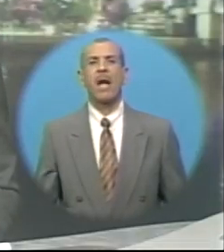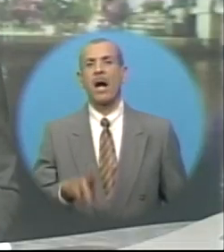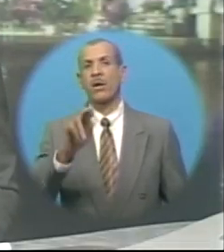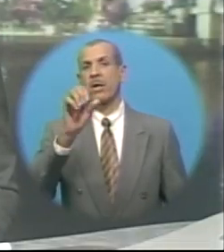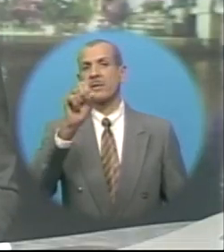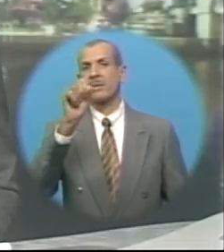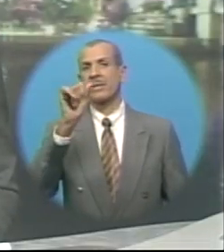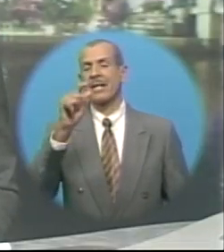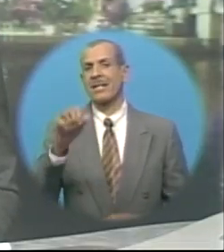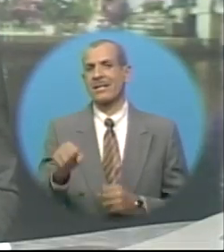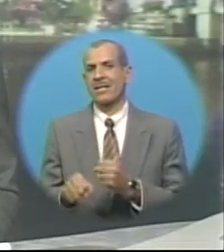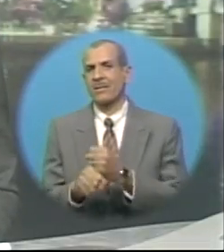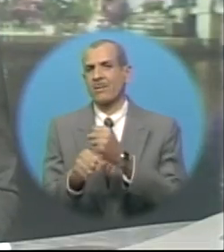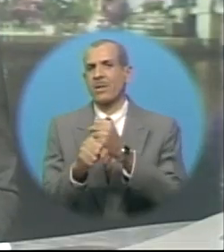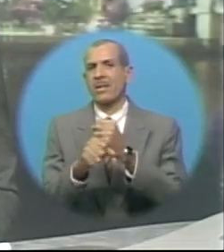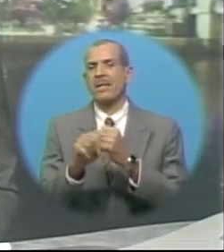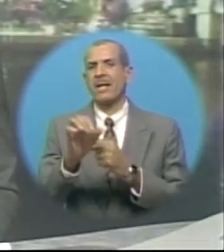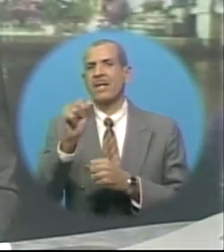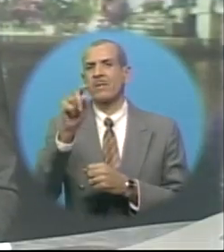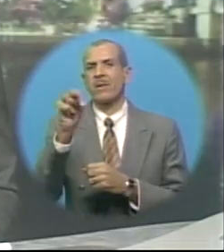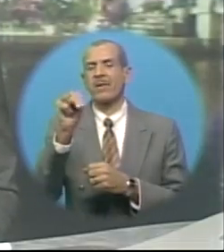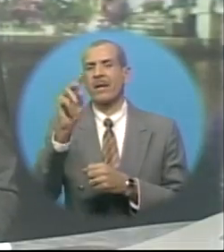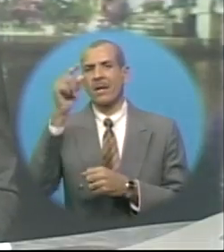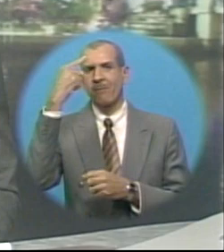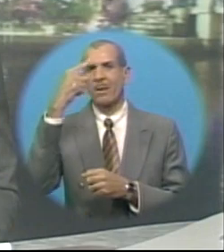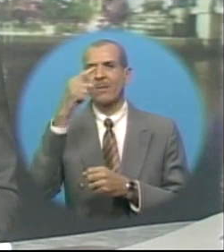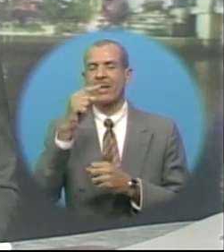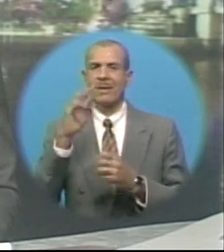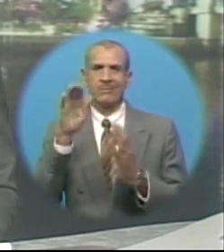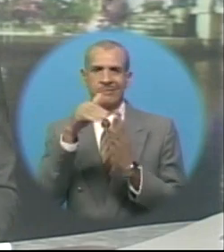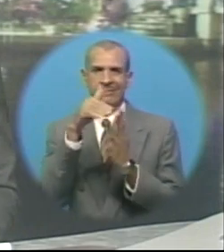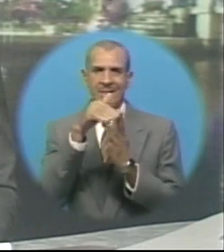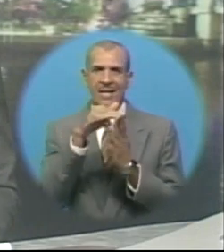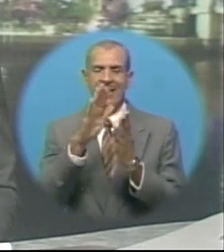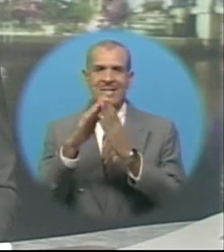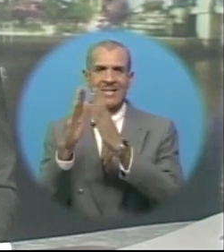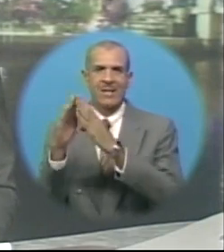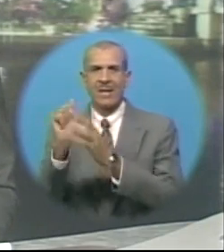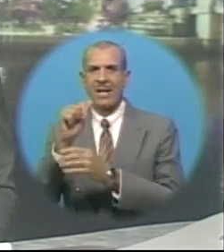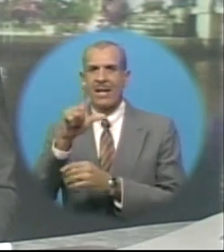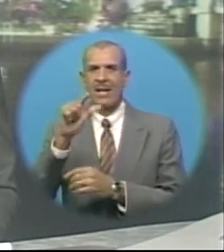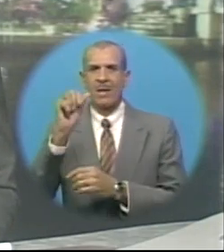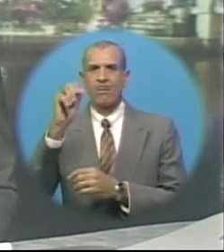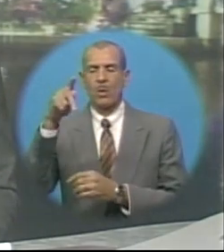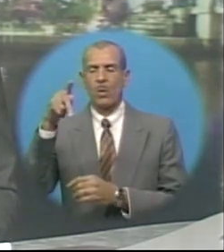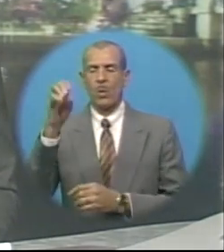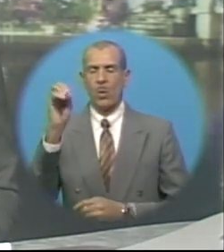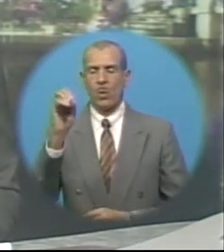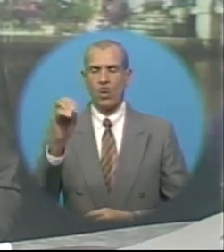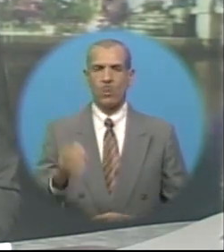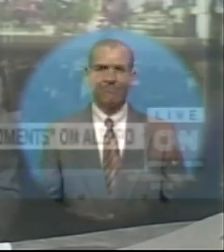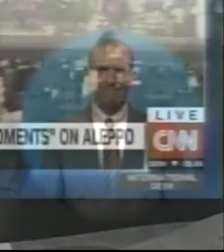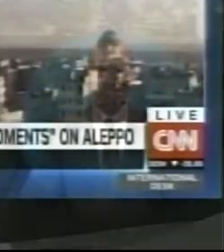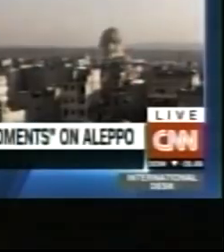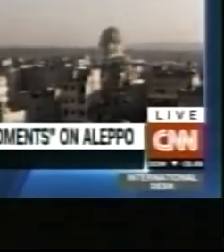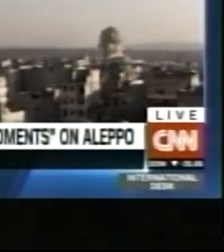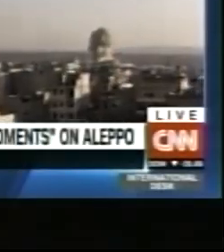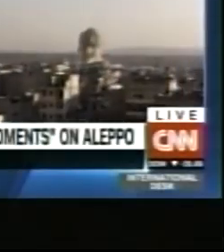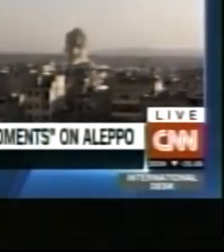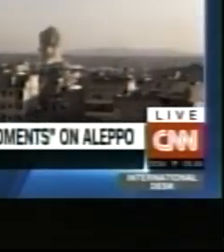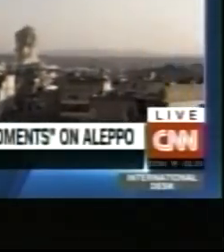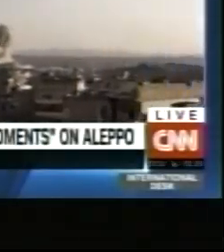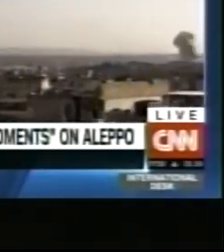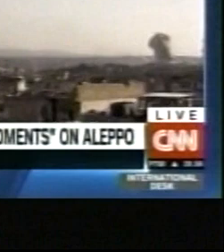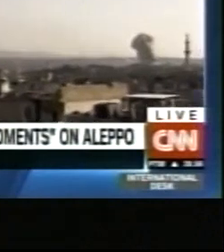Russia is assisting the Syrian government in a massive assault in the city of Aleppo. Today, we saw very